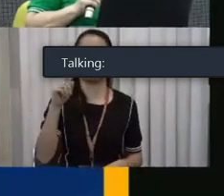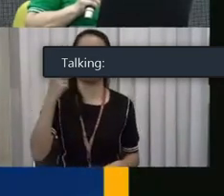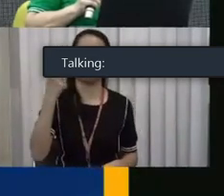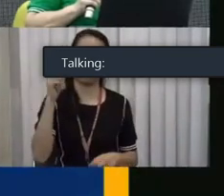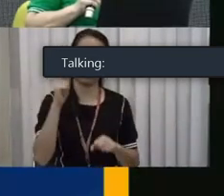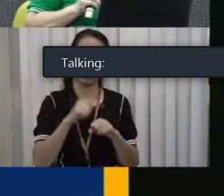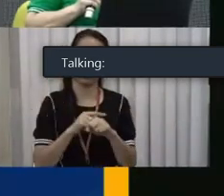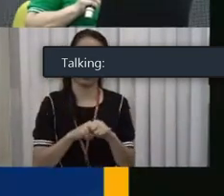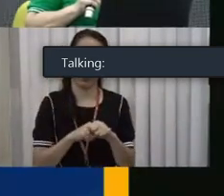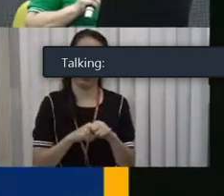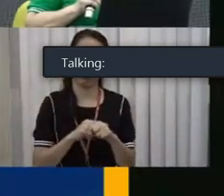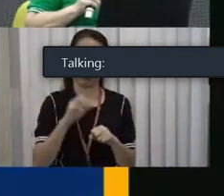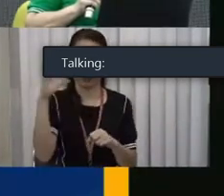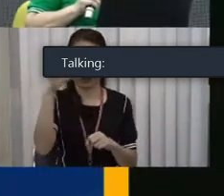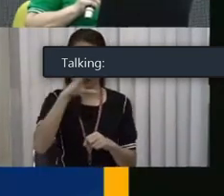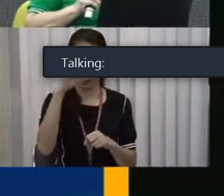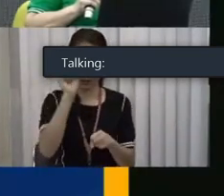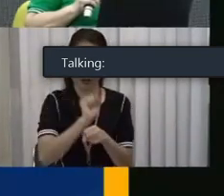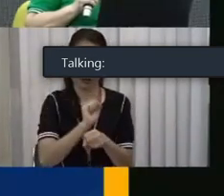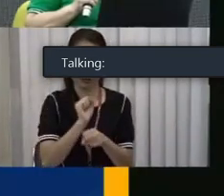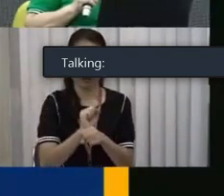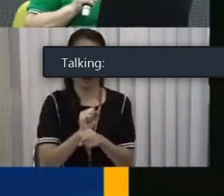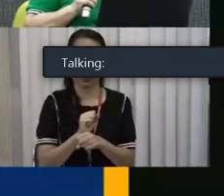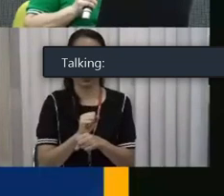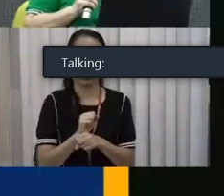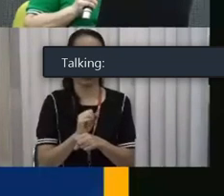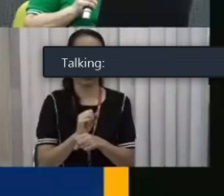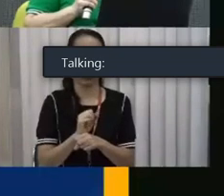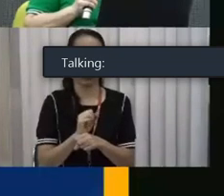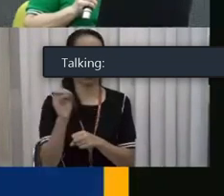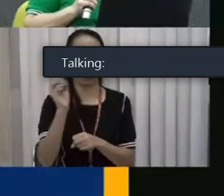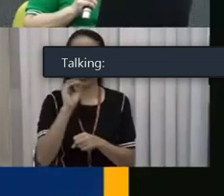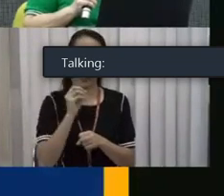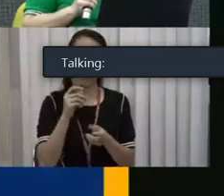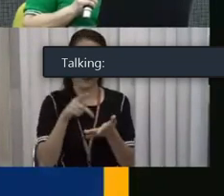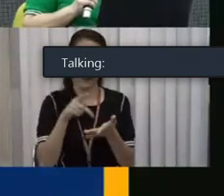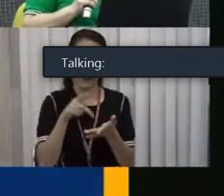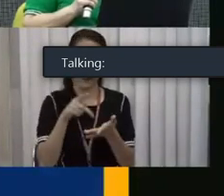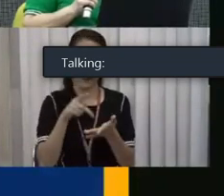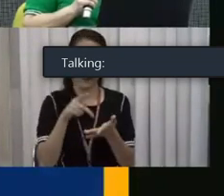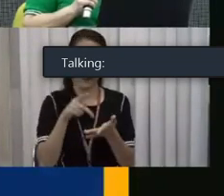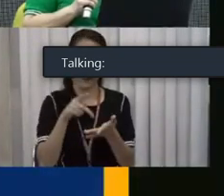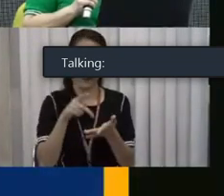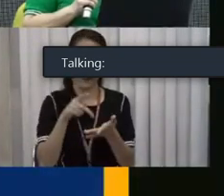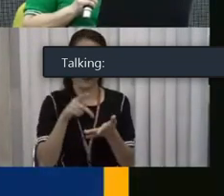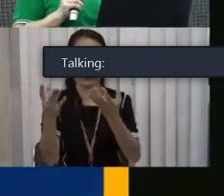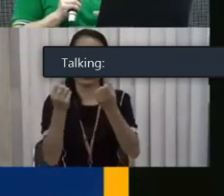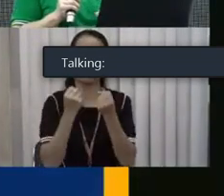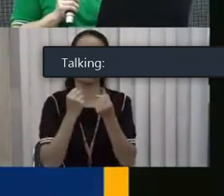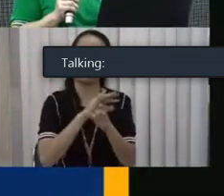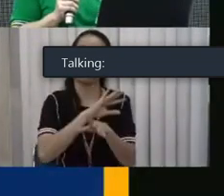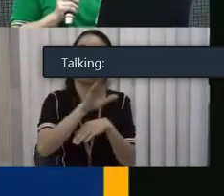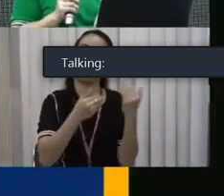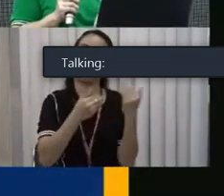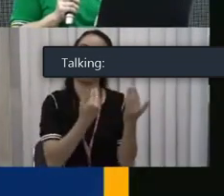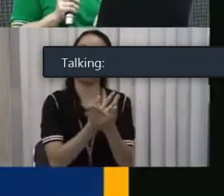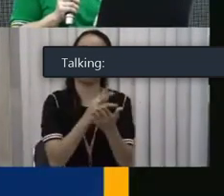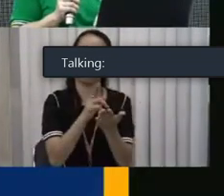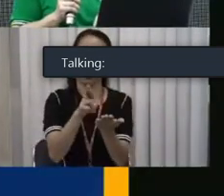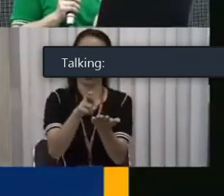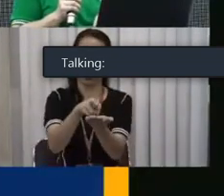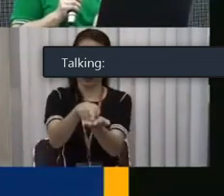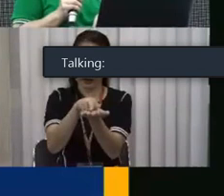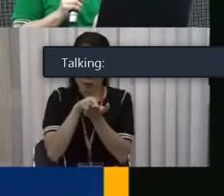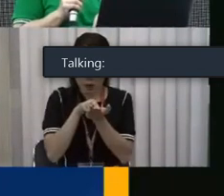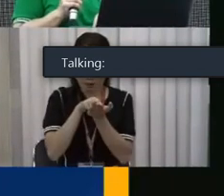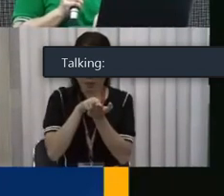issuance of documents required in the application for employment of first-time job seekers. So, dapat first-time pod ni mo. So, na-approve ni siya